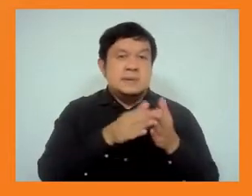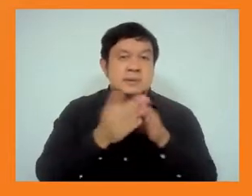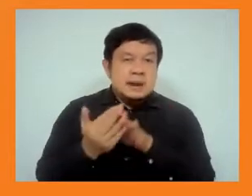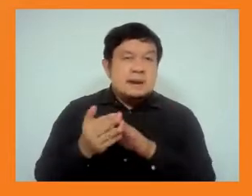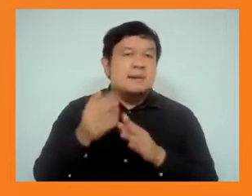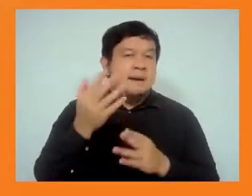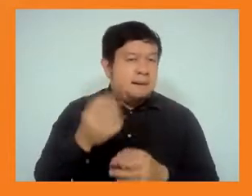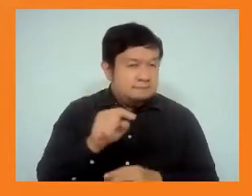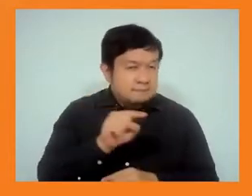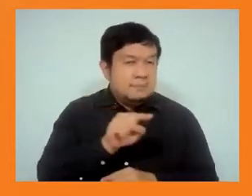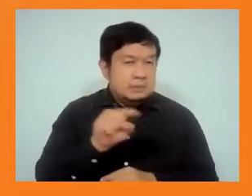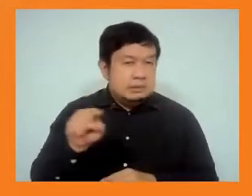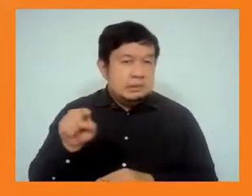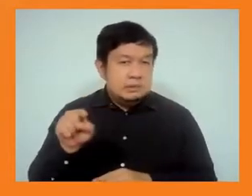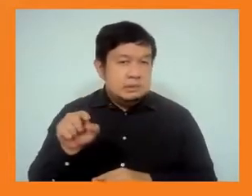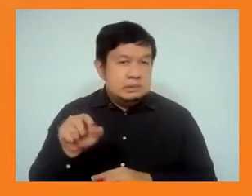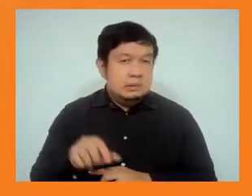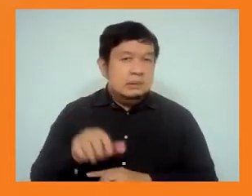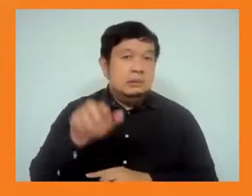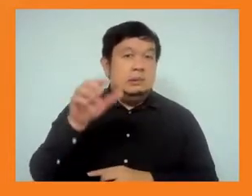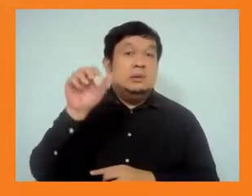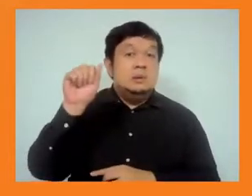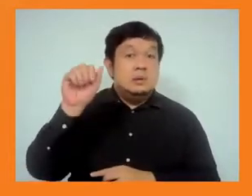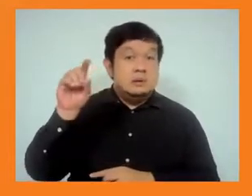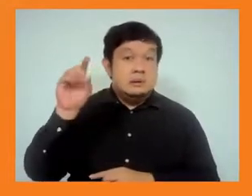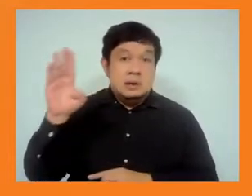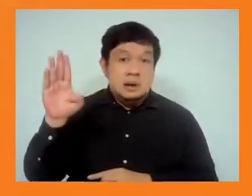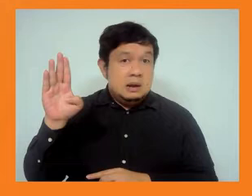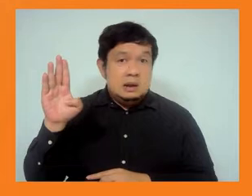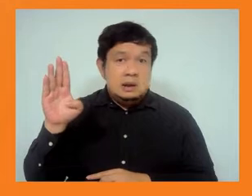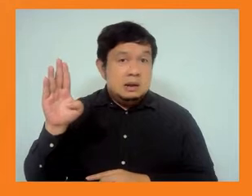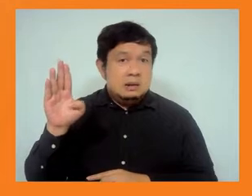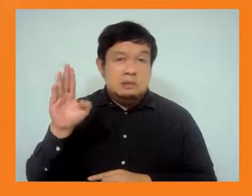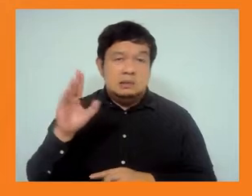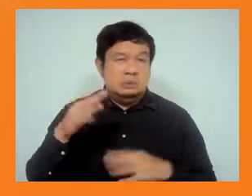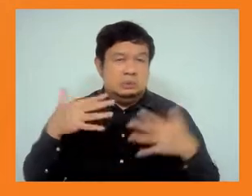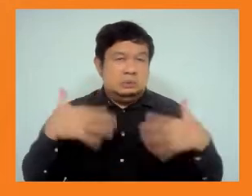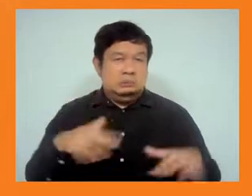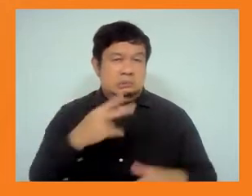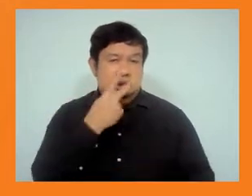suffered horribly. And you might have seen these pictures on the net,